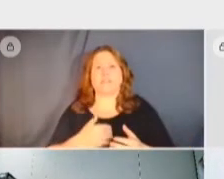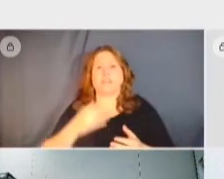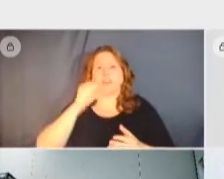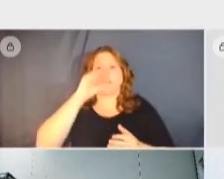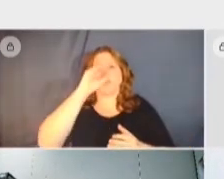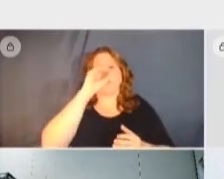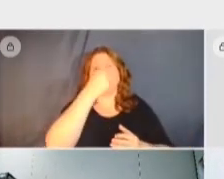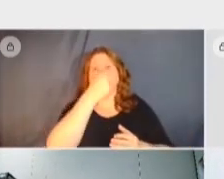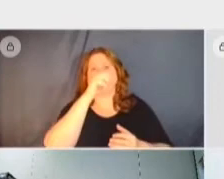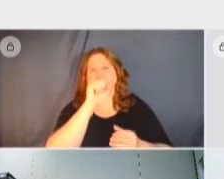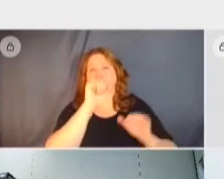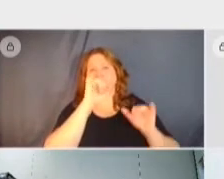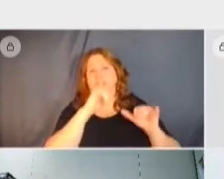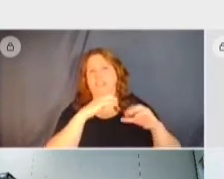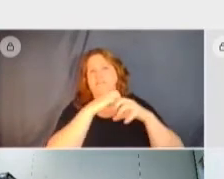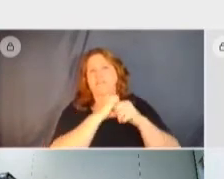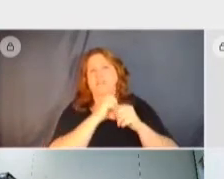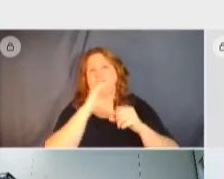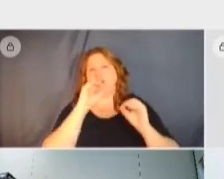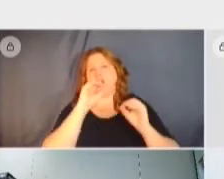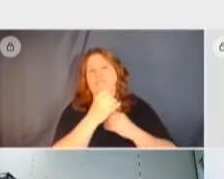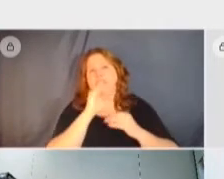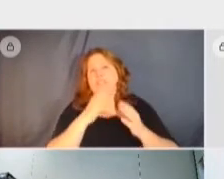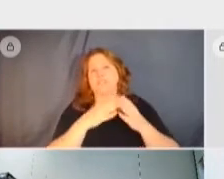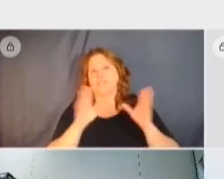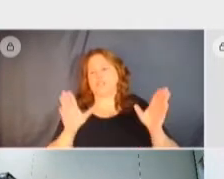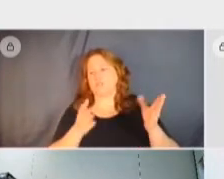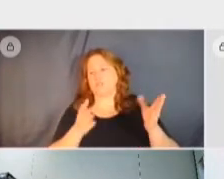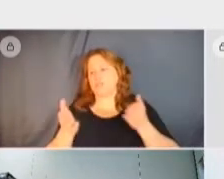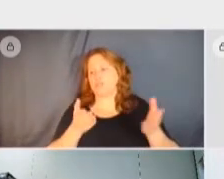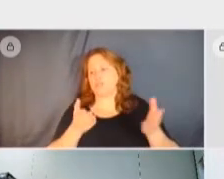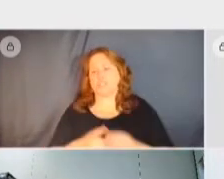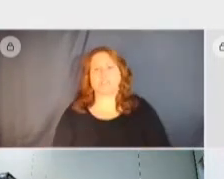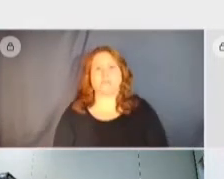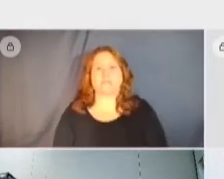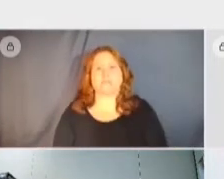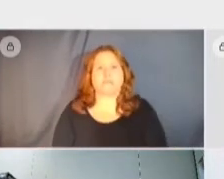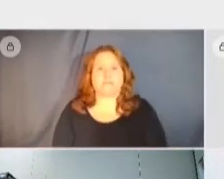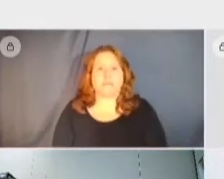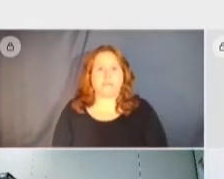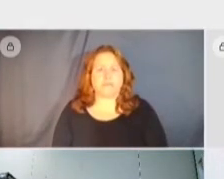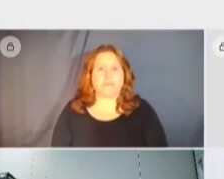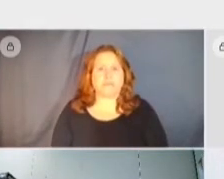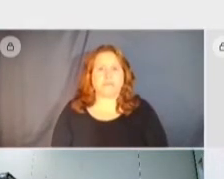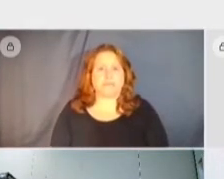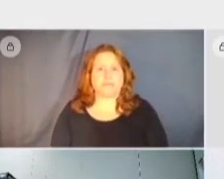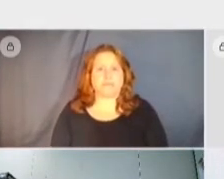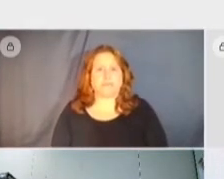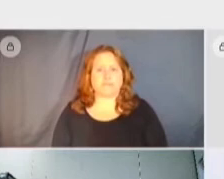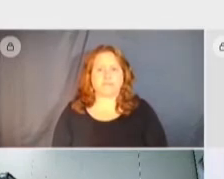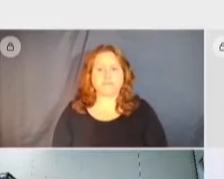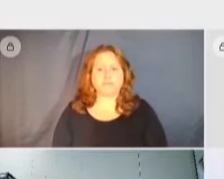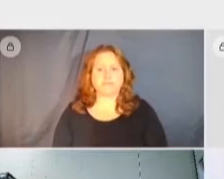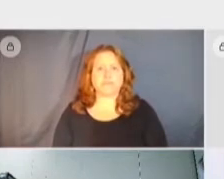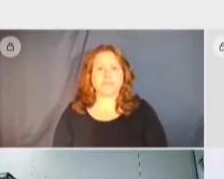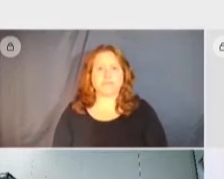go over the plan that they submitted and to identify, you know, where it falls short of,